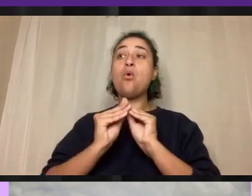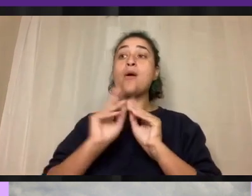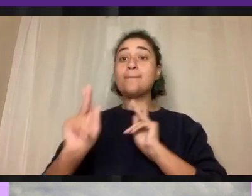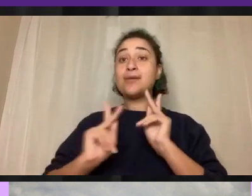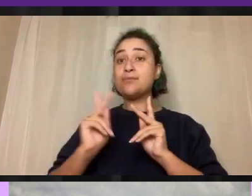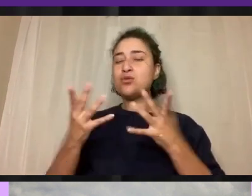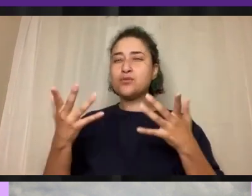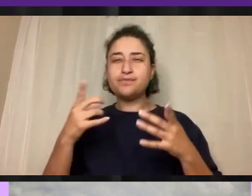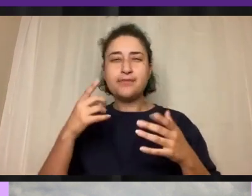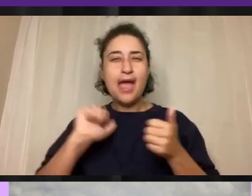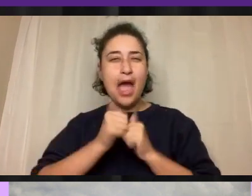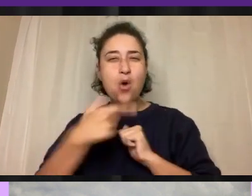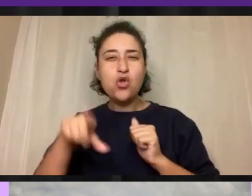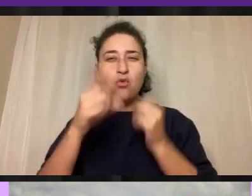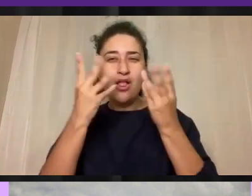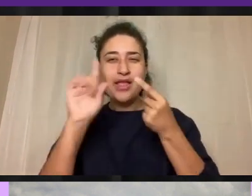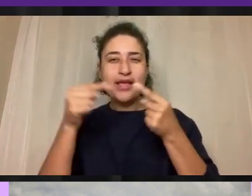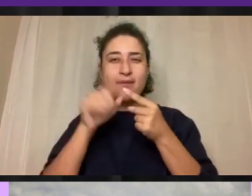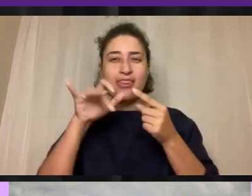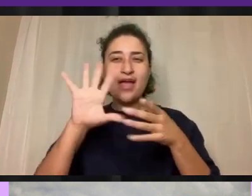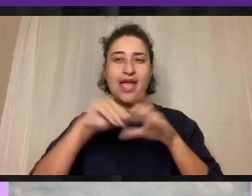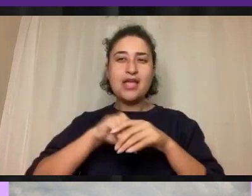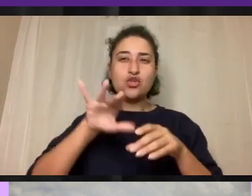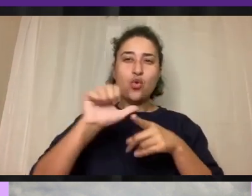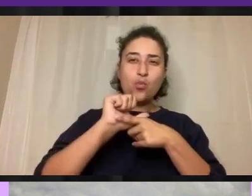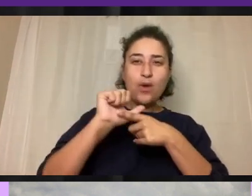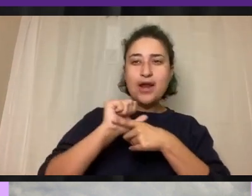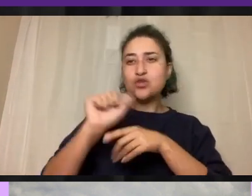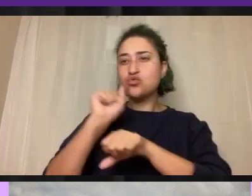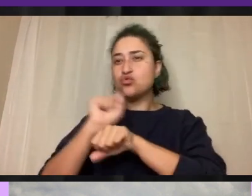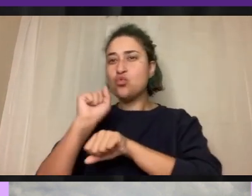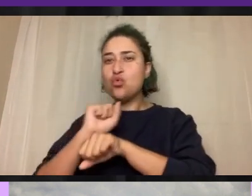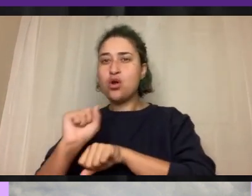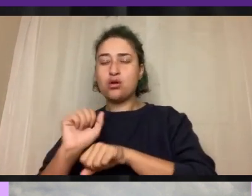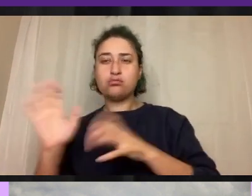your work, in your practice, in your scholarship?